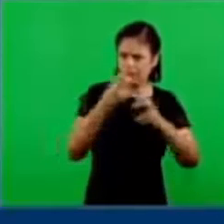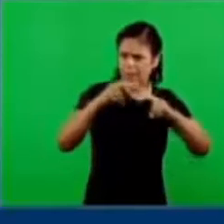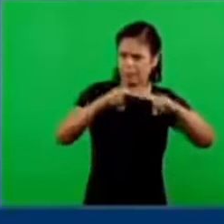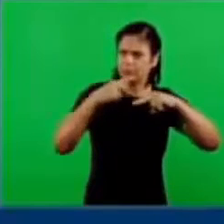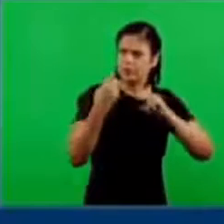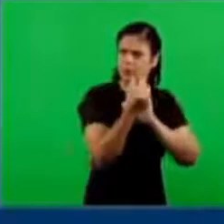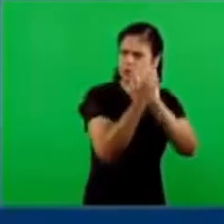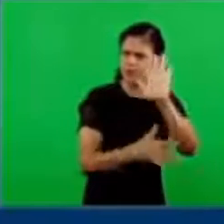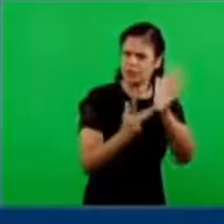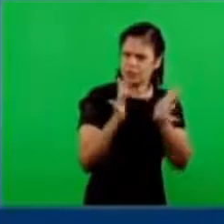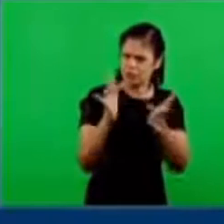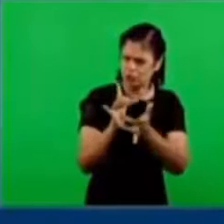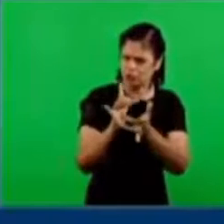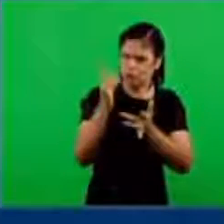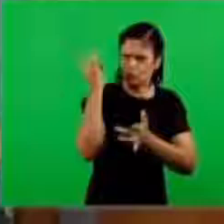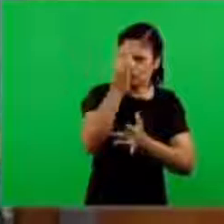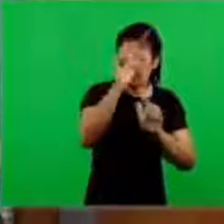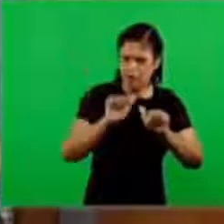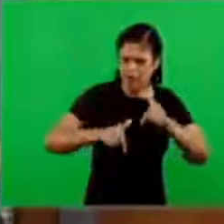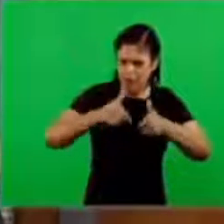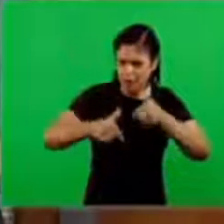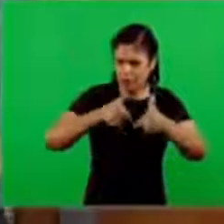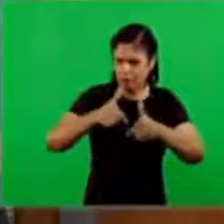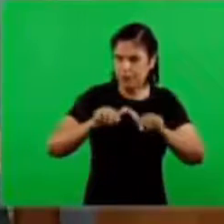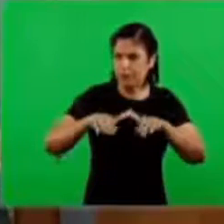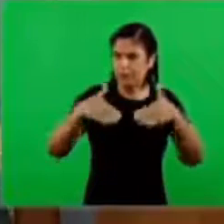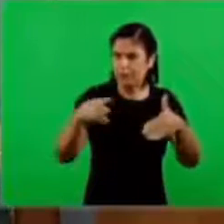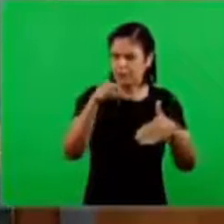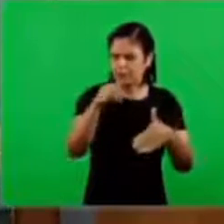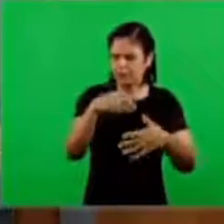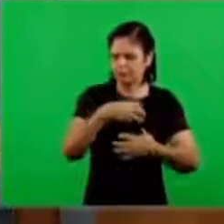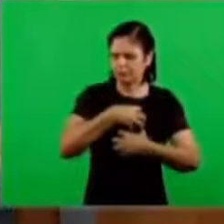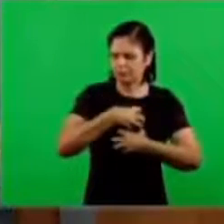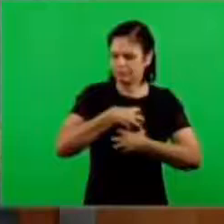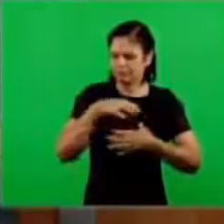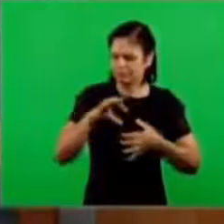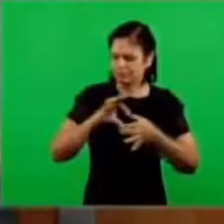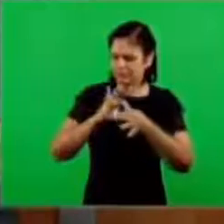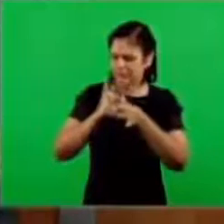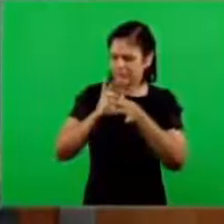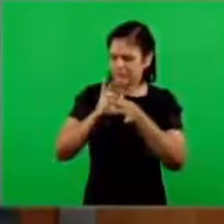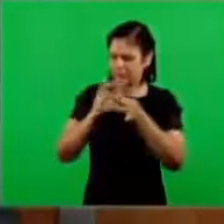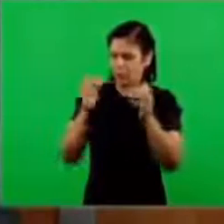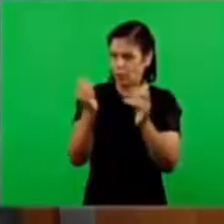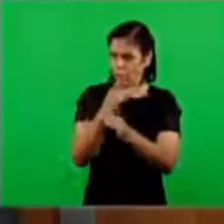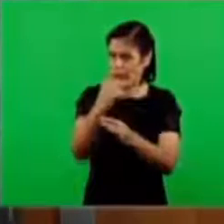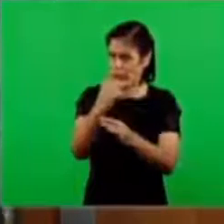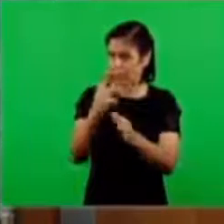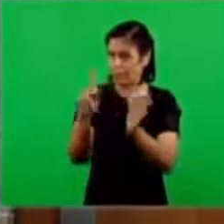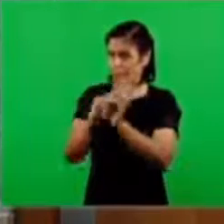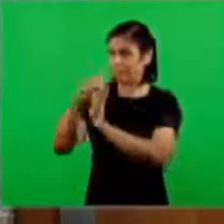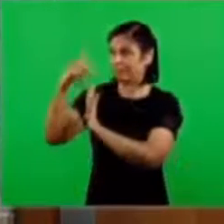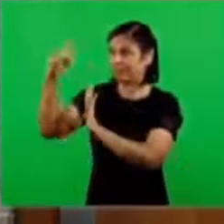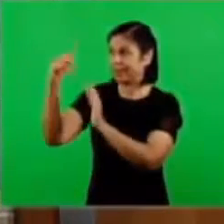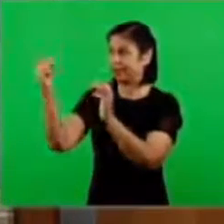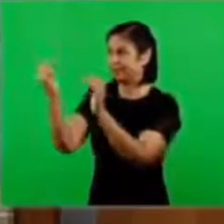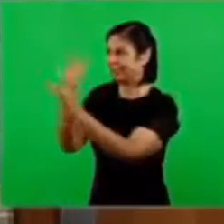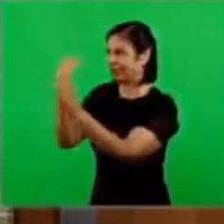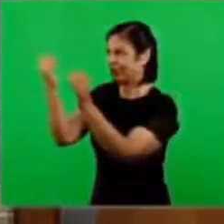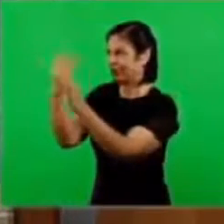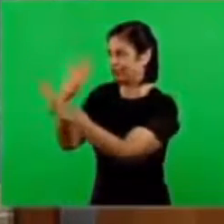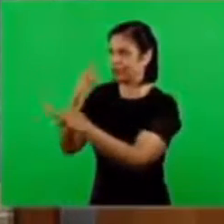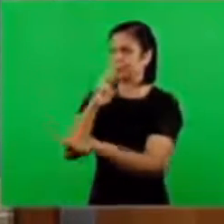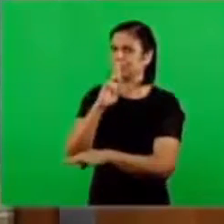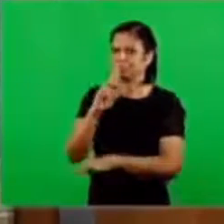a result of the Holy Spirit. When we plead for the Lord Jesus, the Holy Spirit is manifesting. So this glorification is dedicated to the